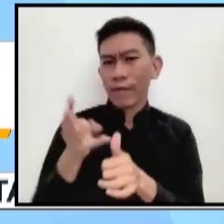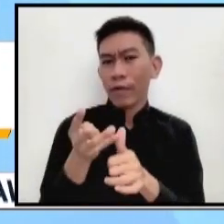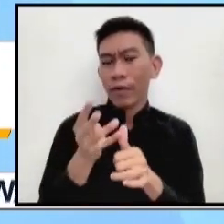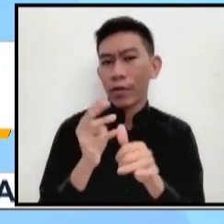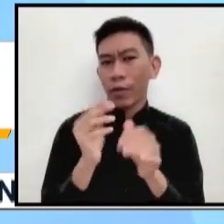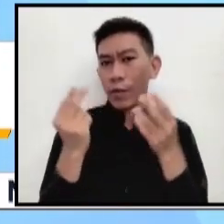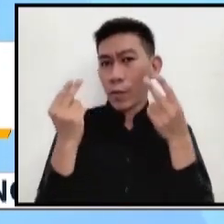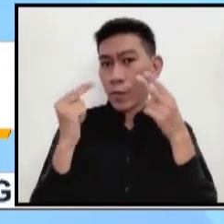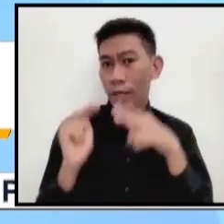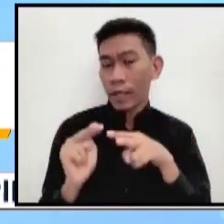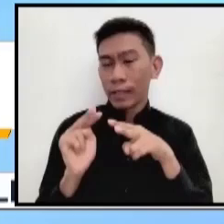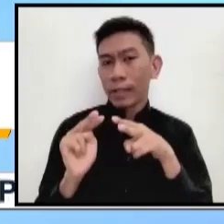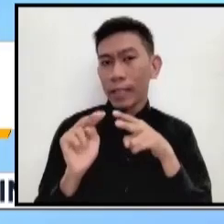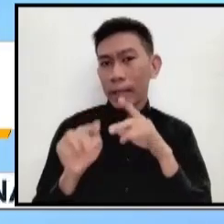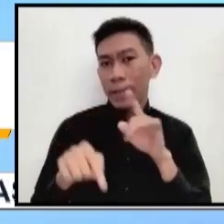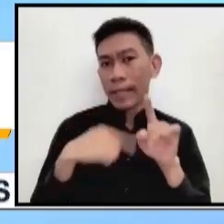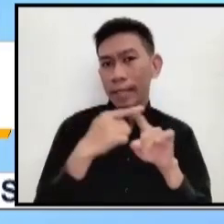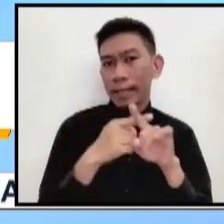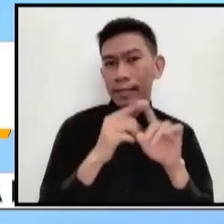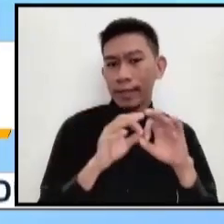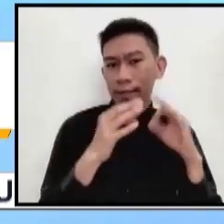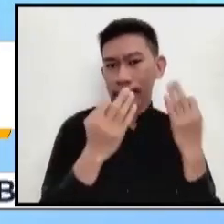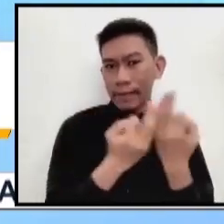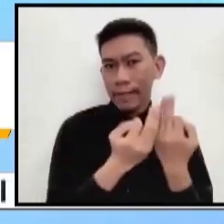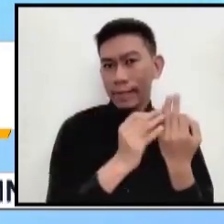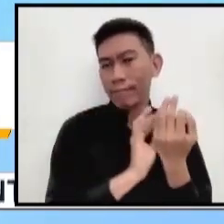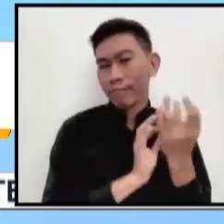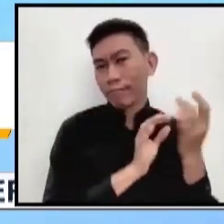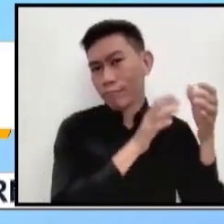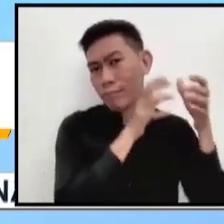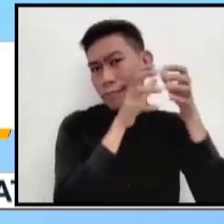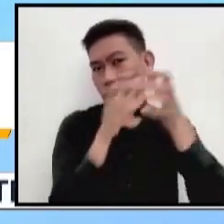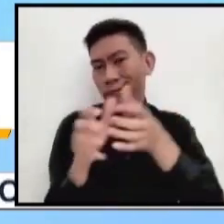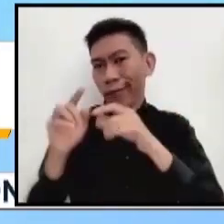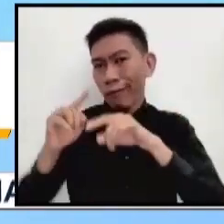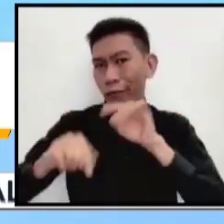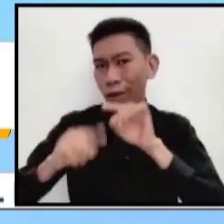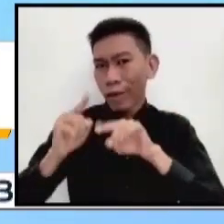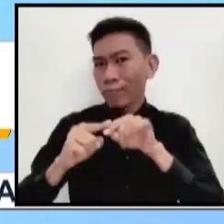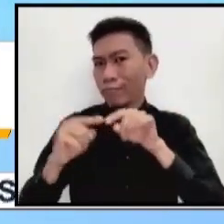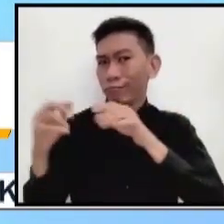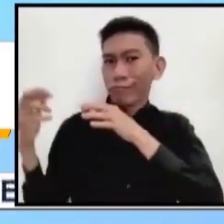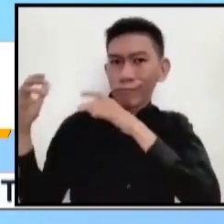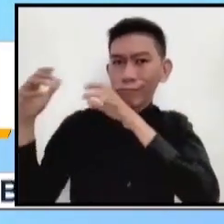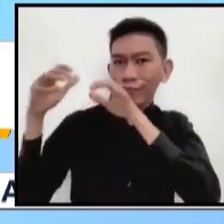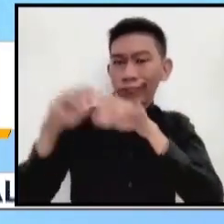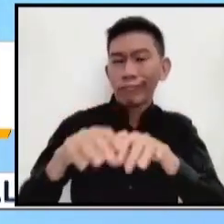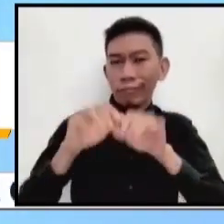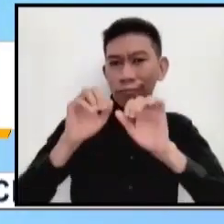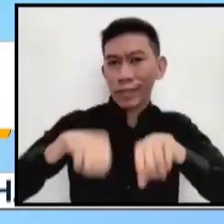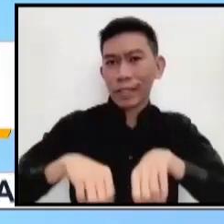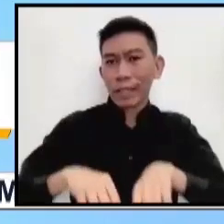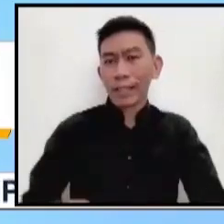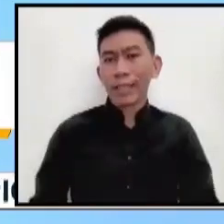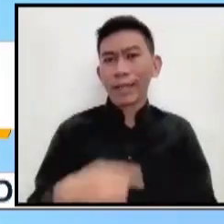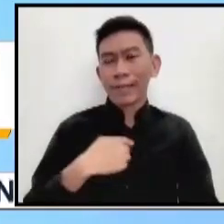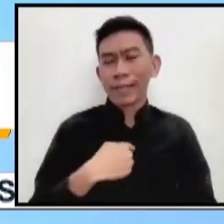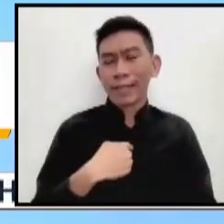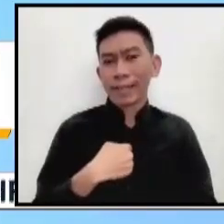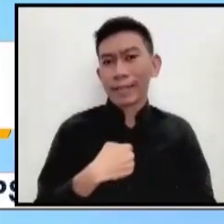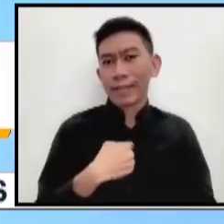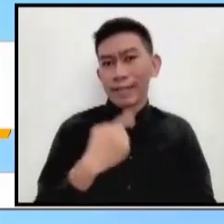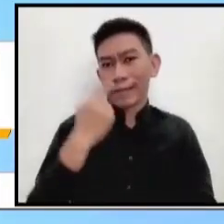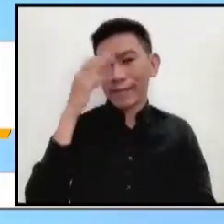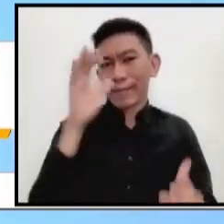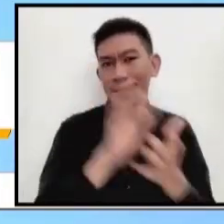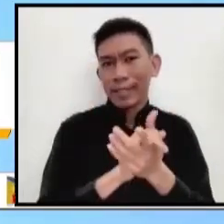our family and our friends. Mm-hmm. And I really believe that dumating tayo sa panahon na